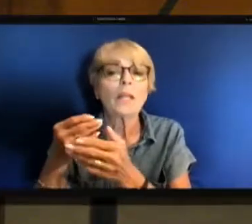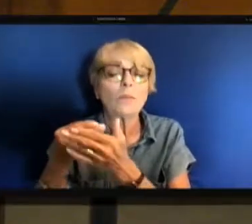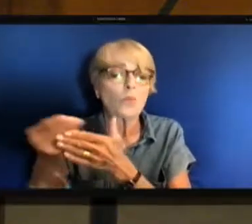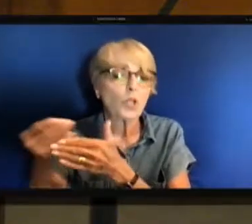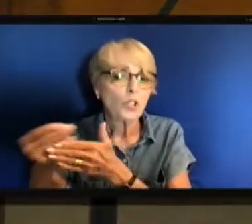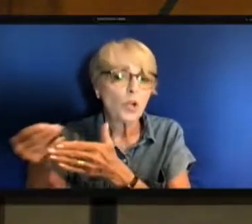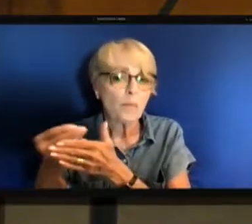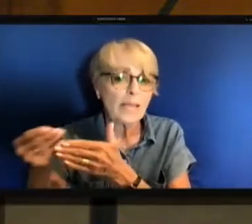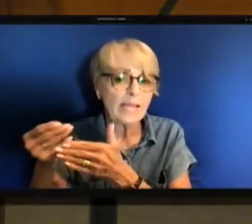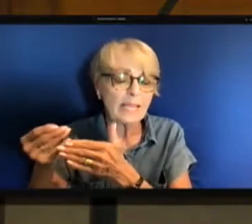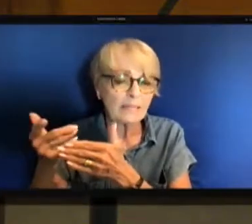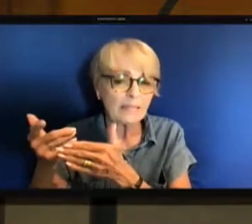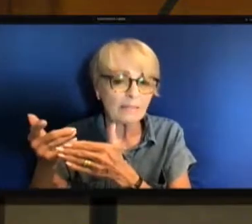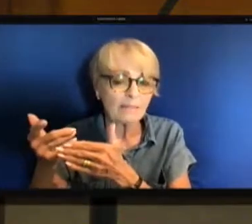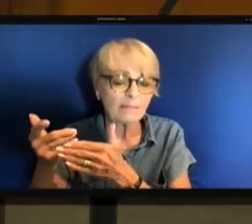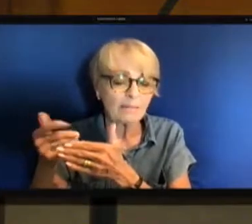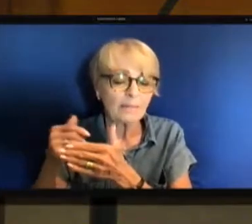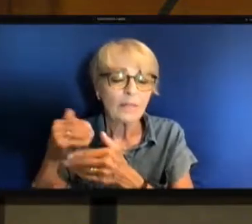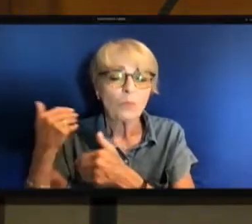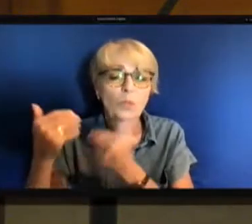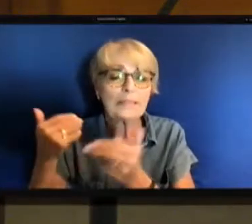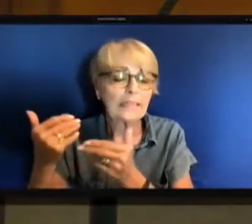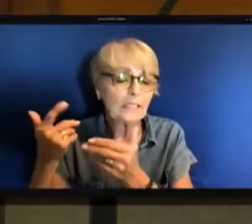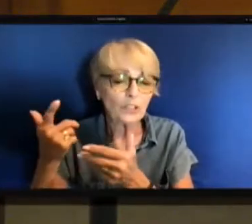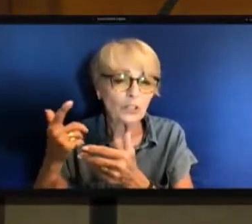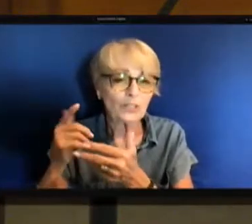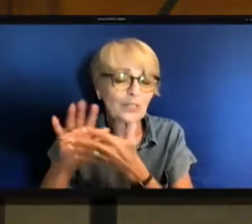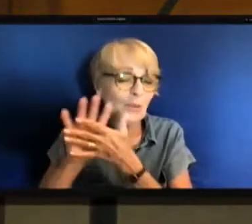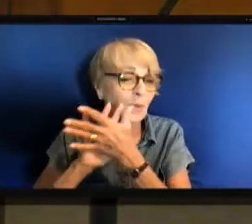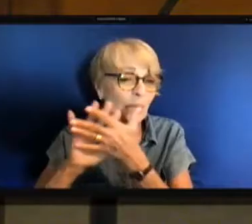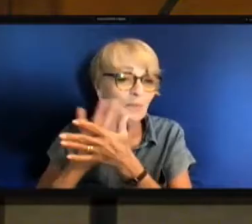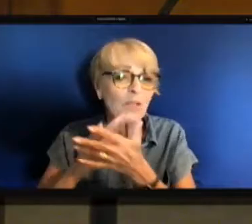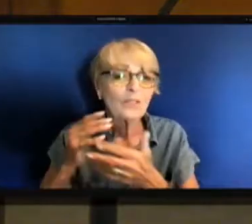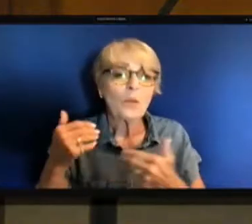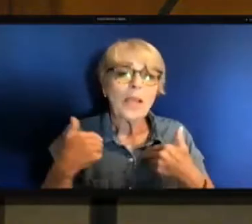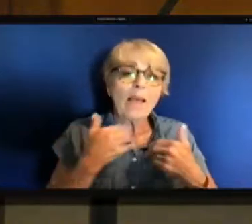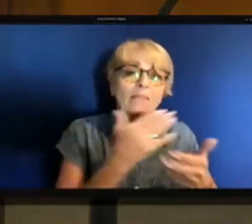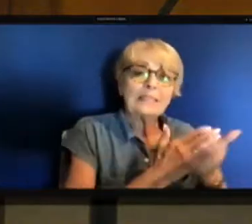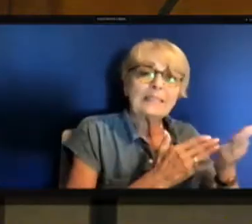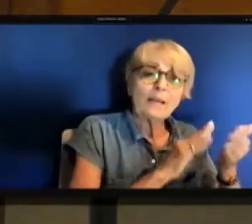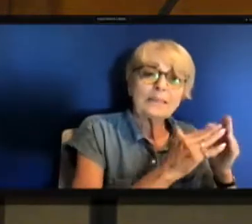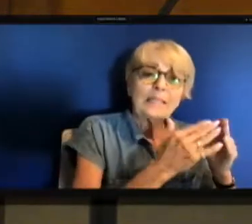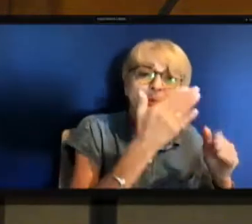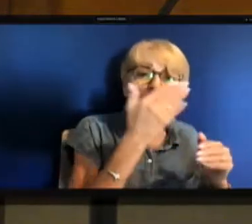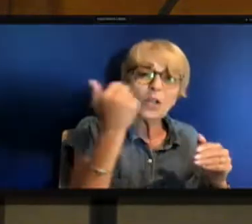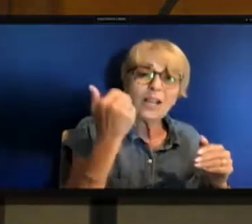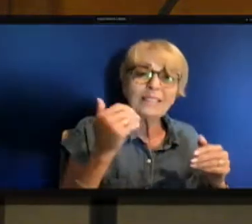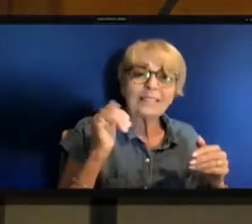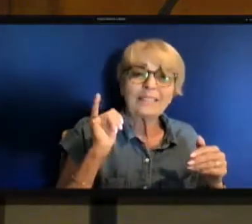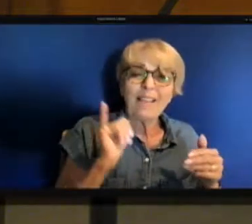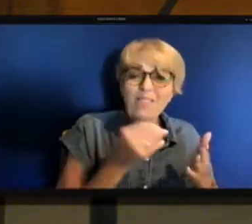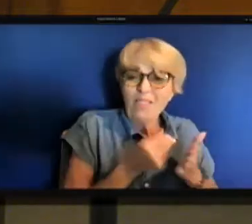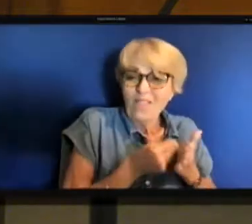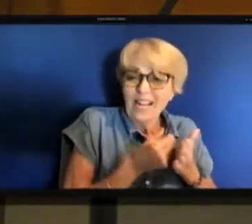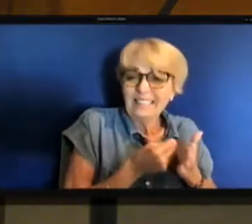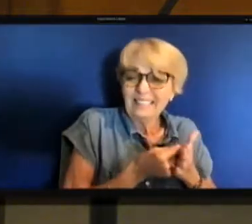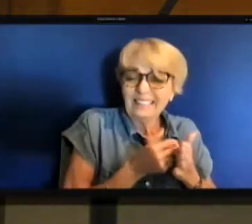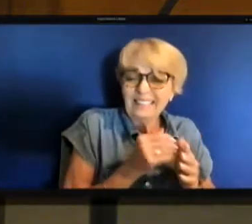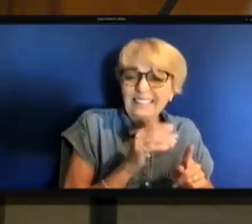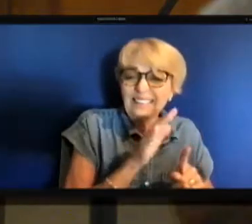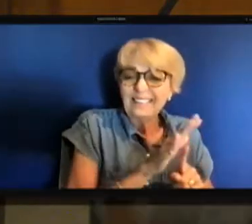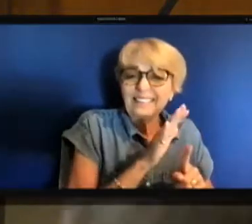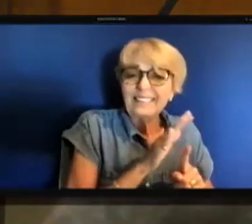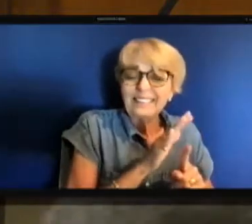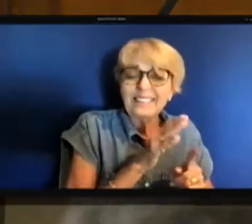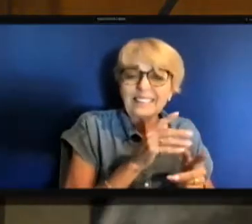And so we have examples of cities just allocating, because of the nature of the funds,